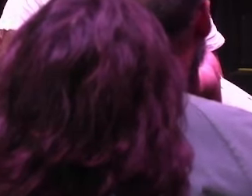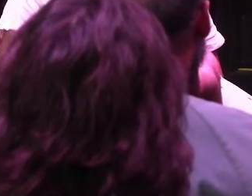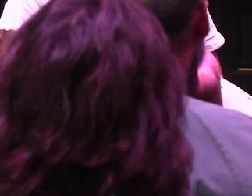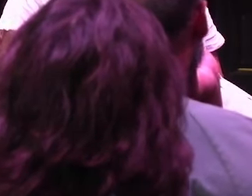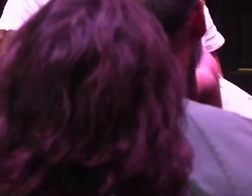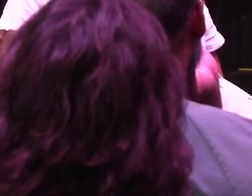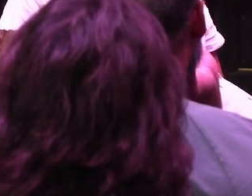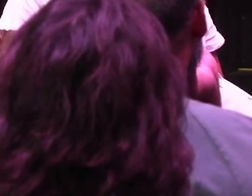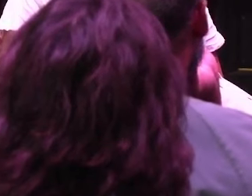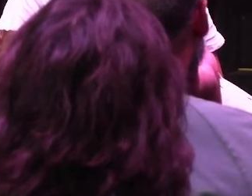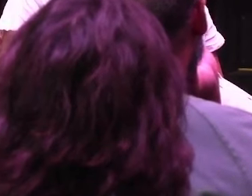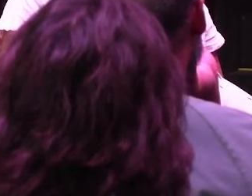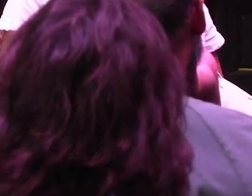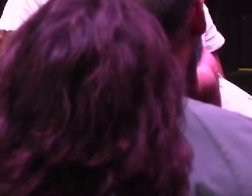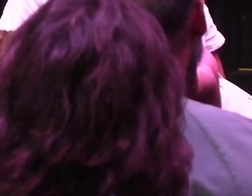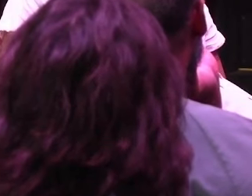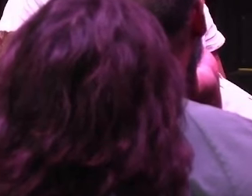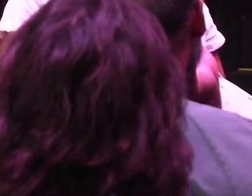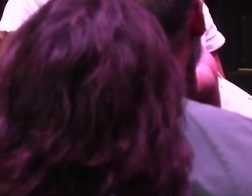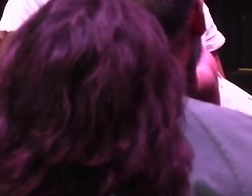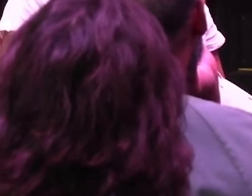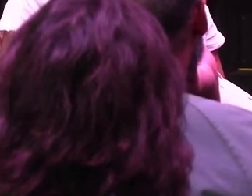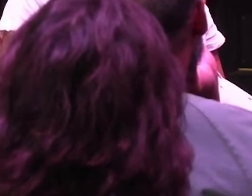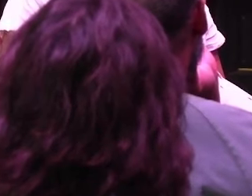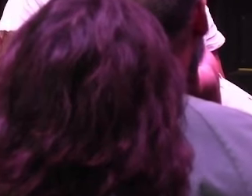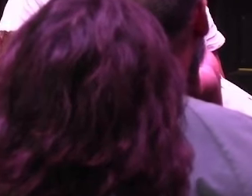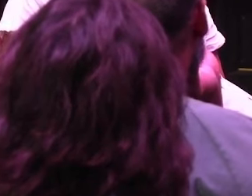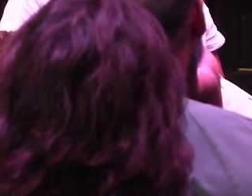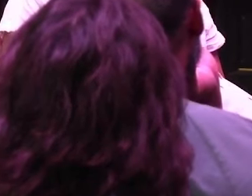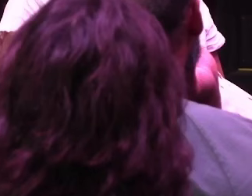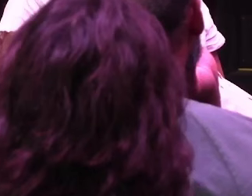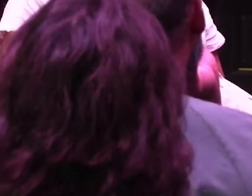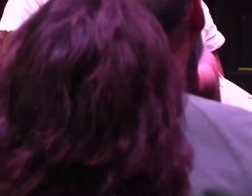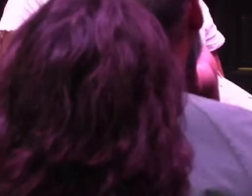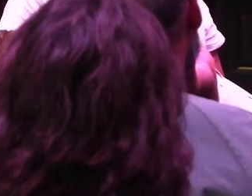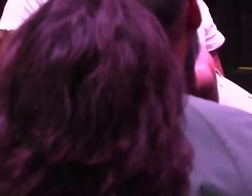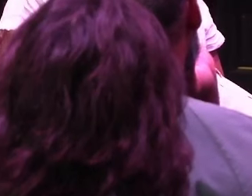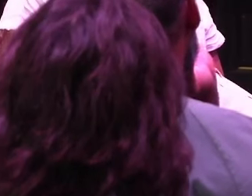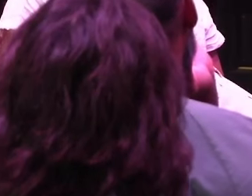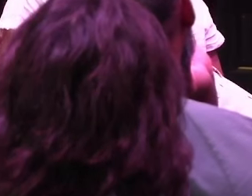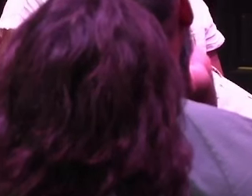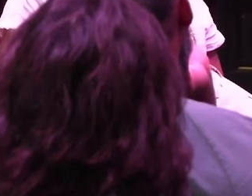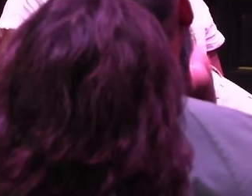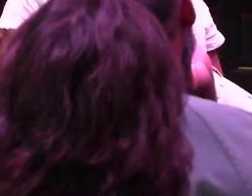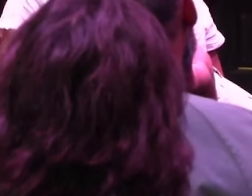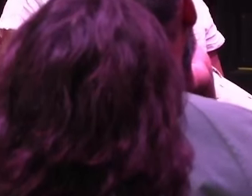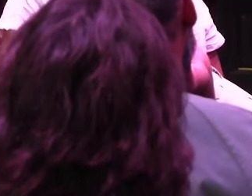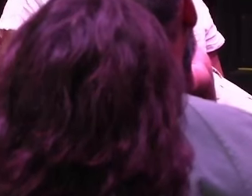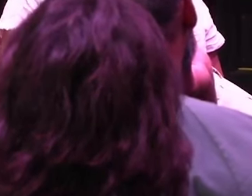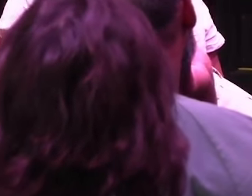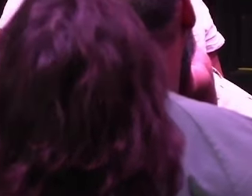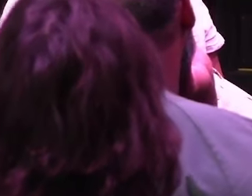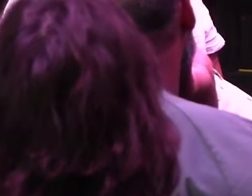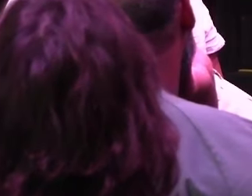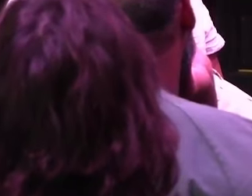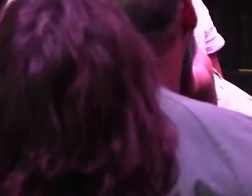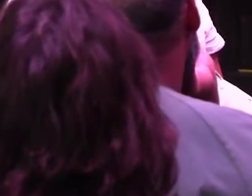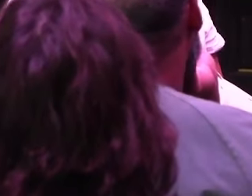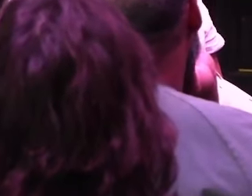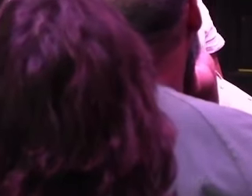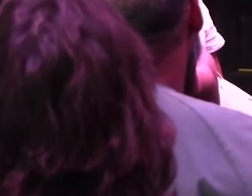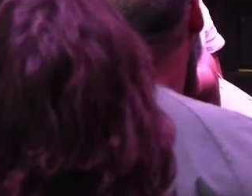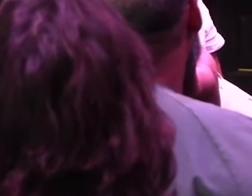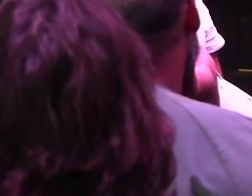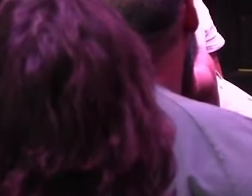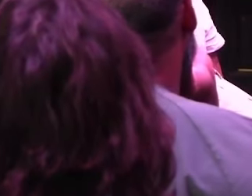changed. I think the other thing is just the graying. I think this is already being said, but I just wanna like